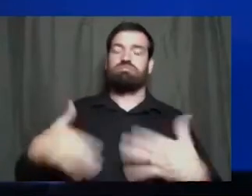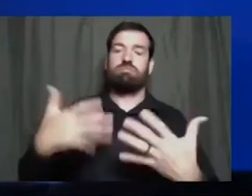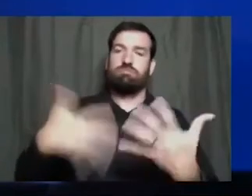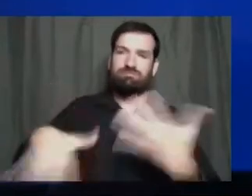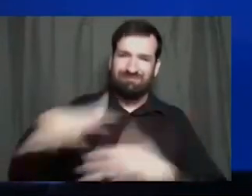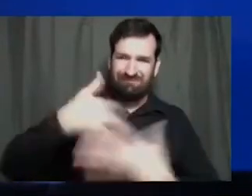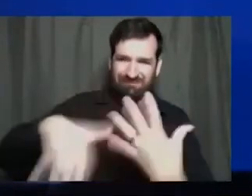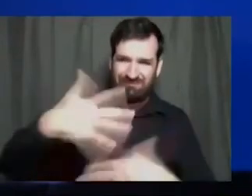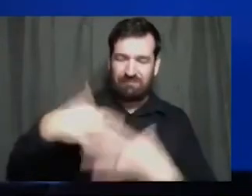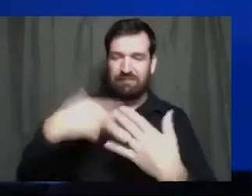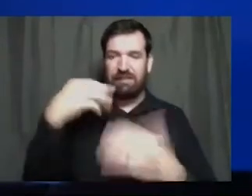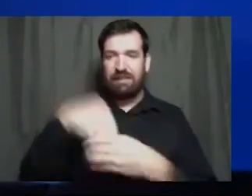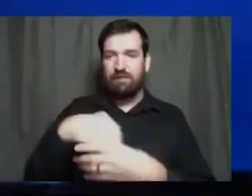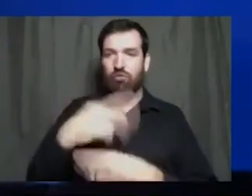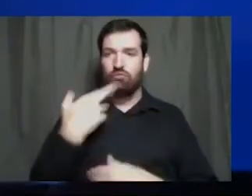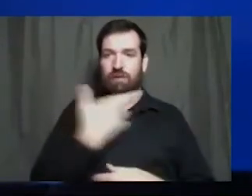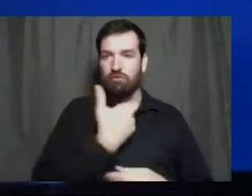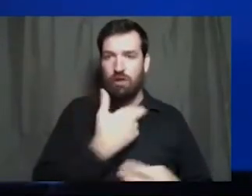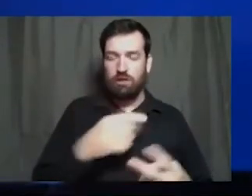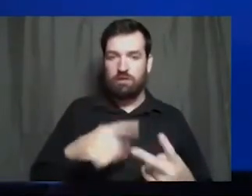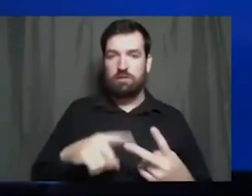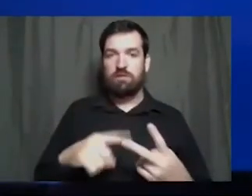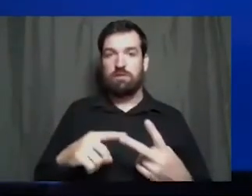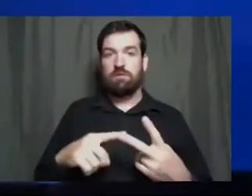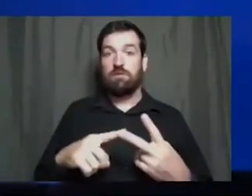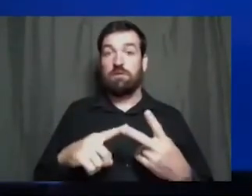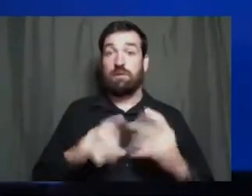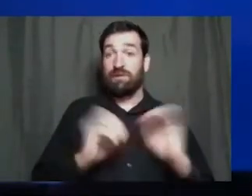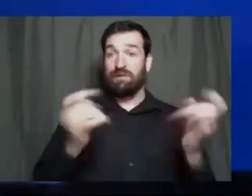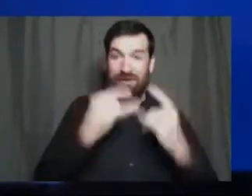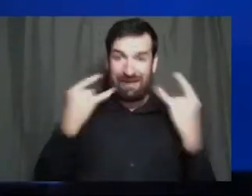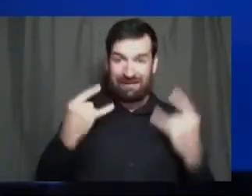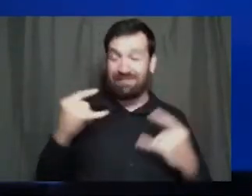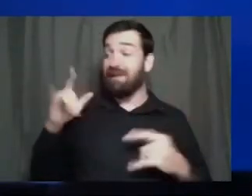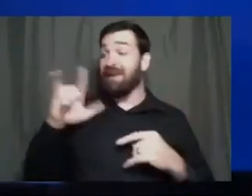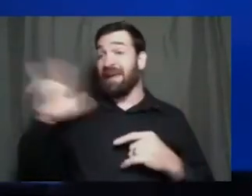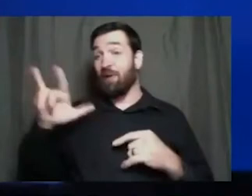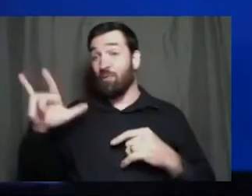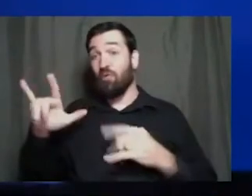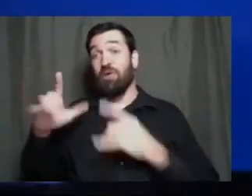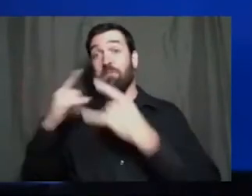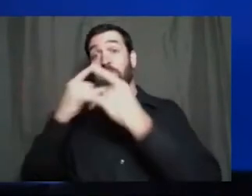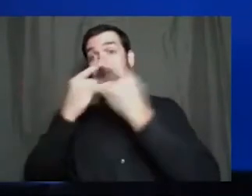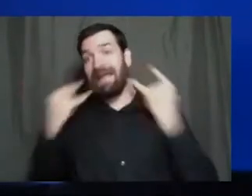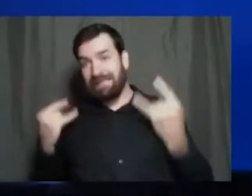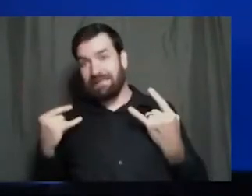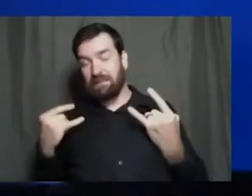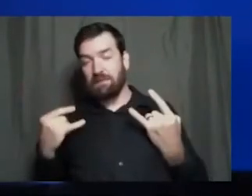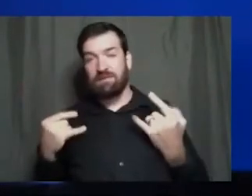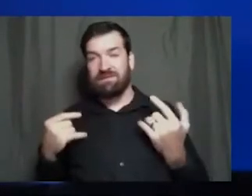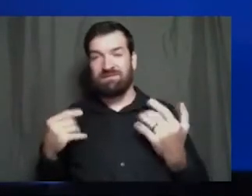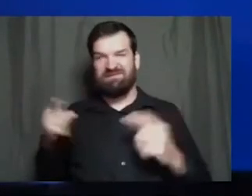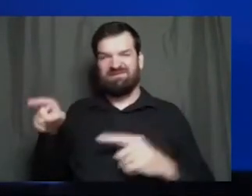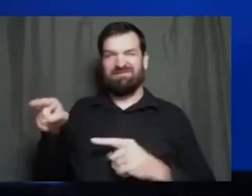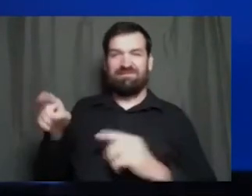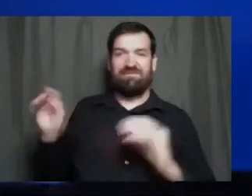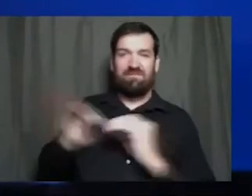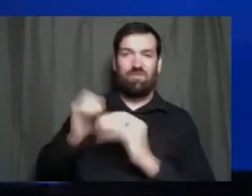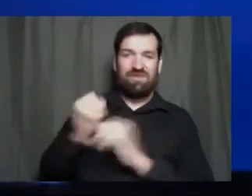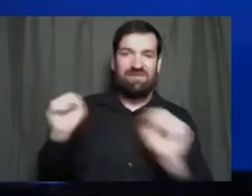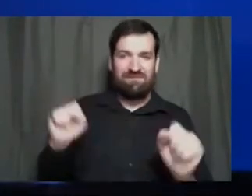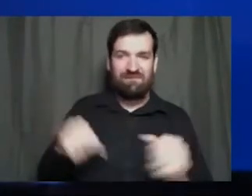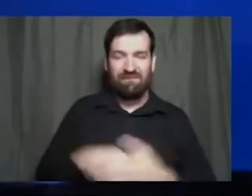through a crowded airport with everybody masked. Mm-hmm. I think the airport's safer. Yeah. Now, 100%. You're pretty darn close at sometimes, but the